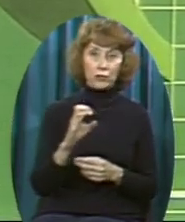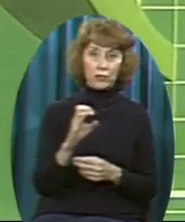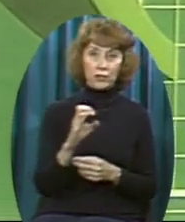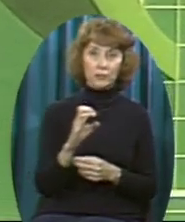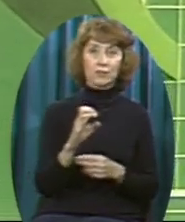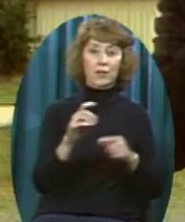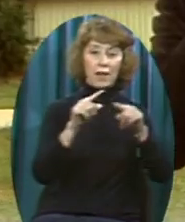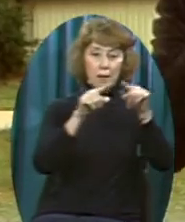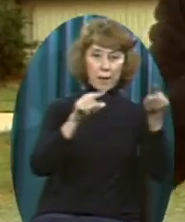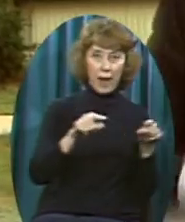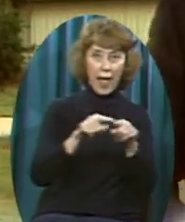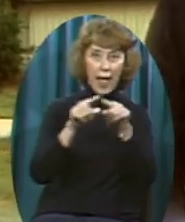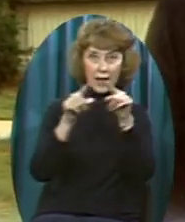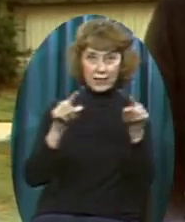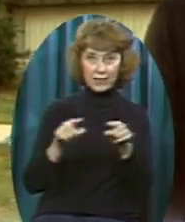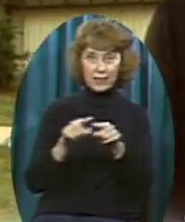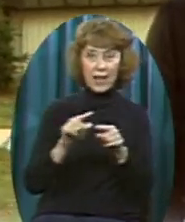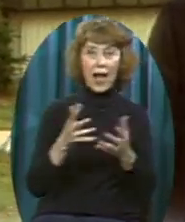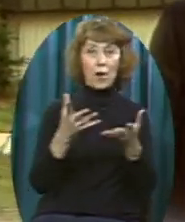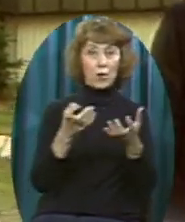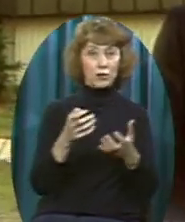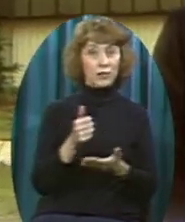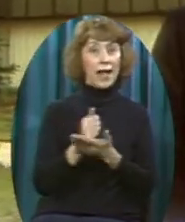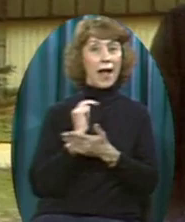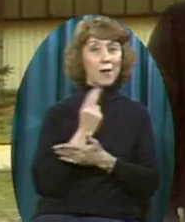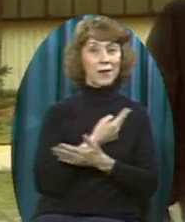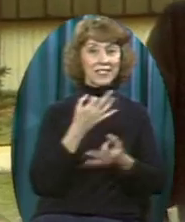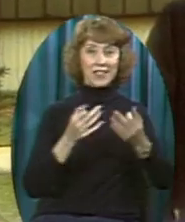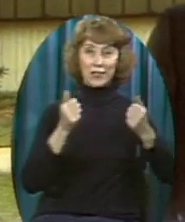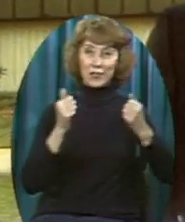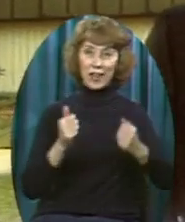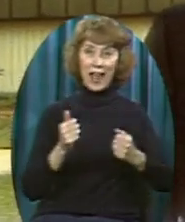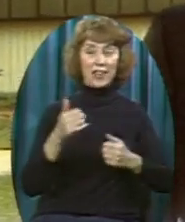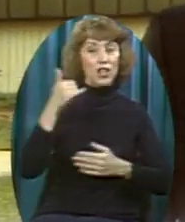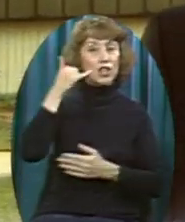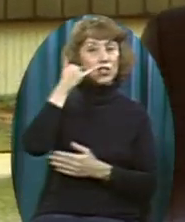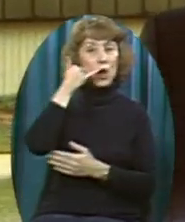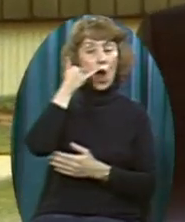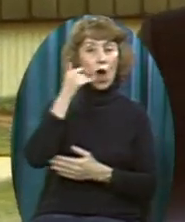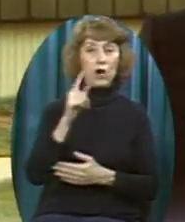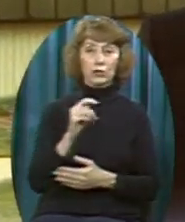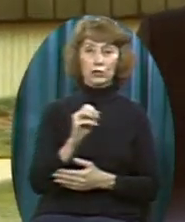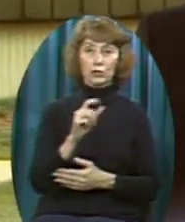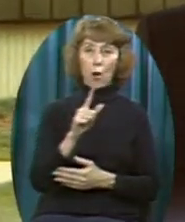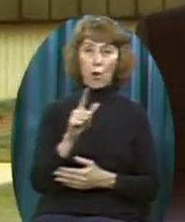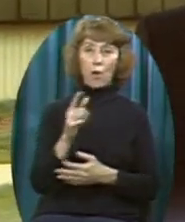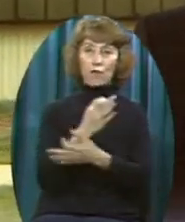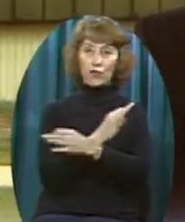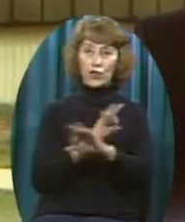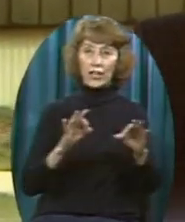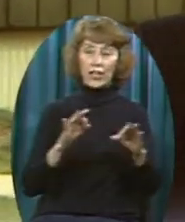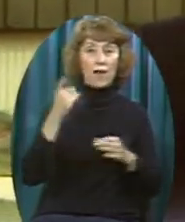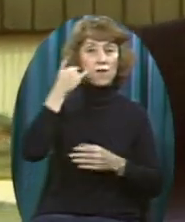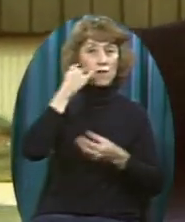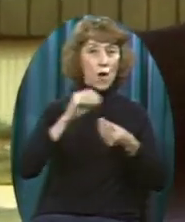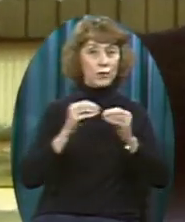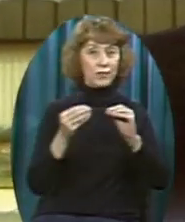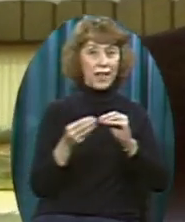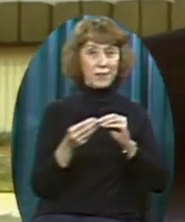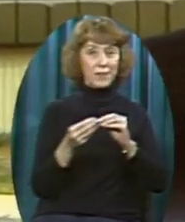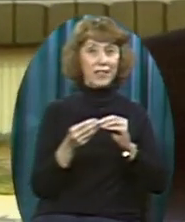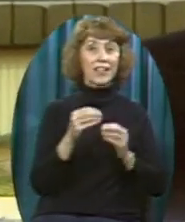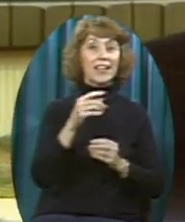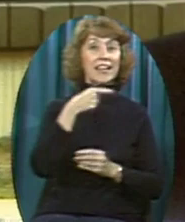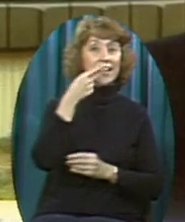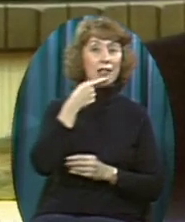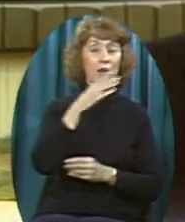plat. I want you to call our toll-free number and tell the Liberty Baptist College student or staff member who answers, I want